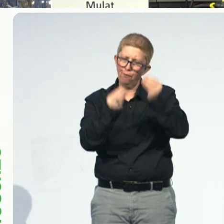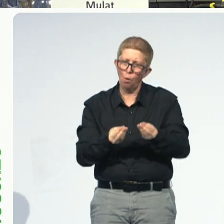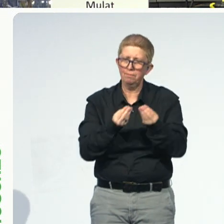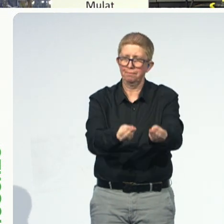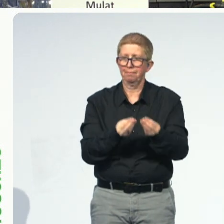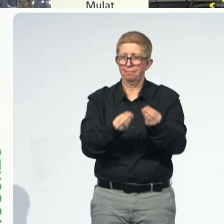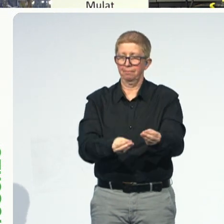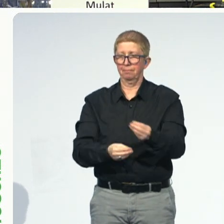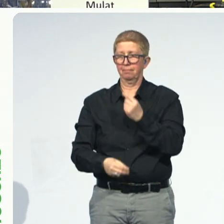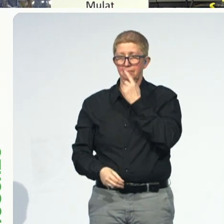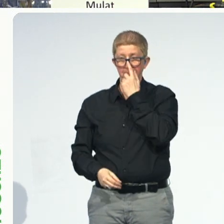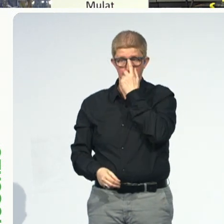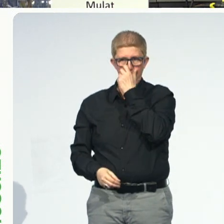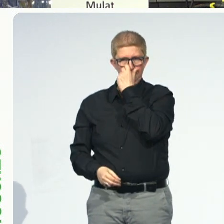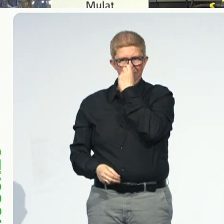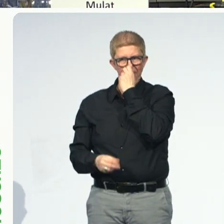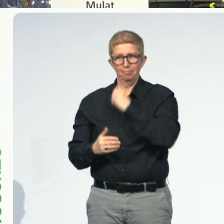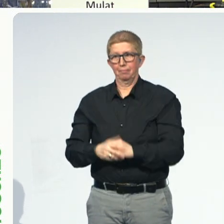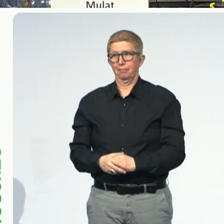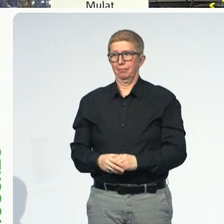We have also